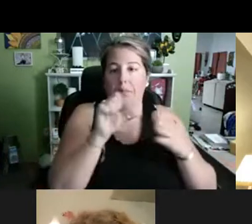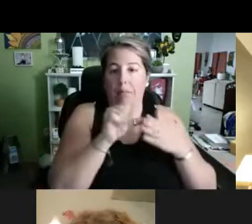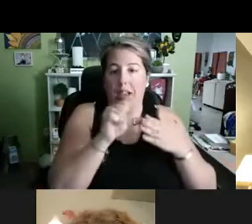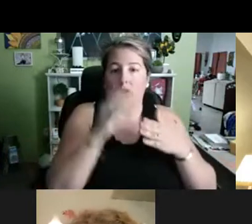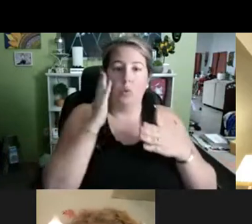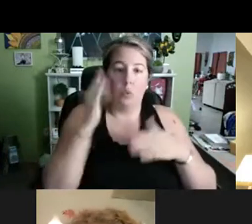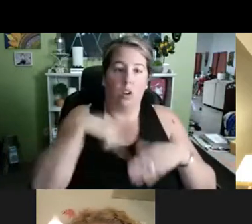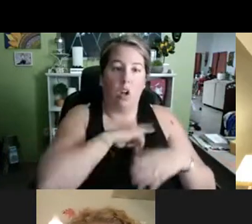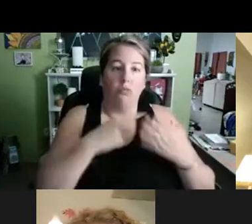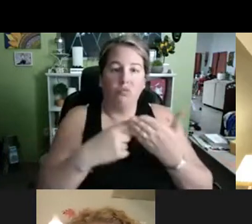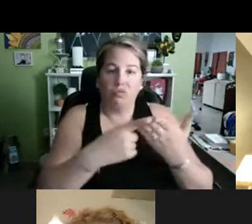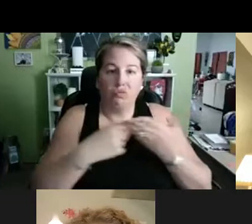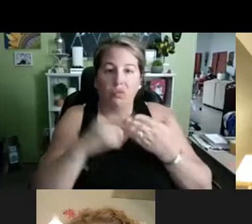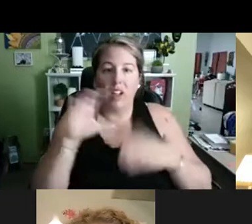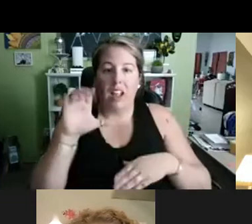I hope.